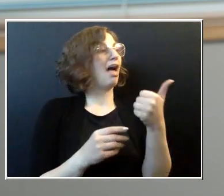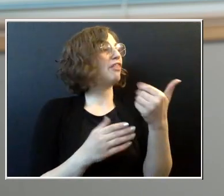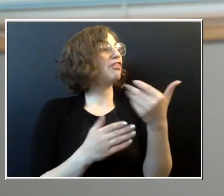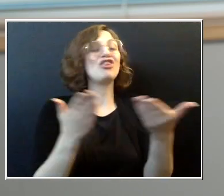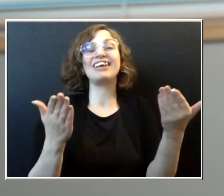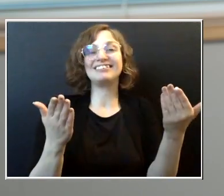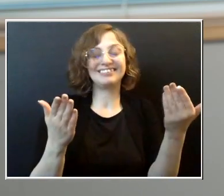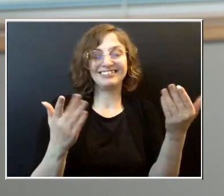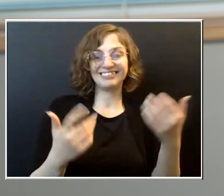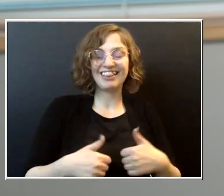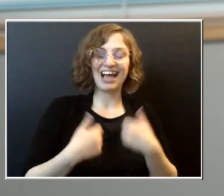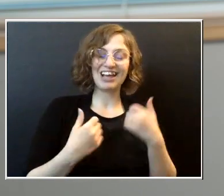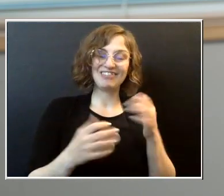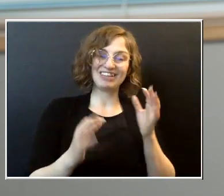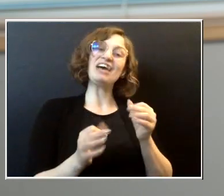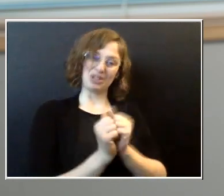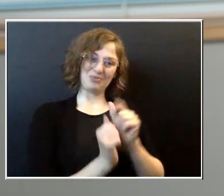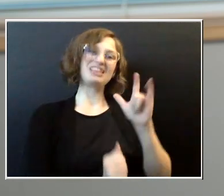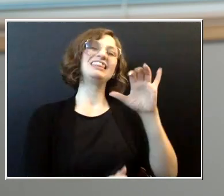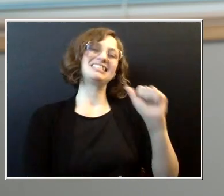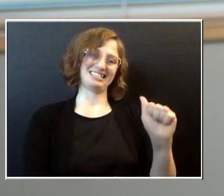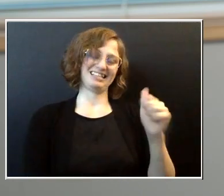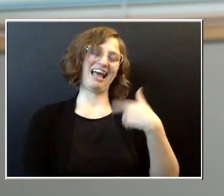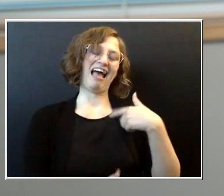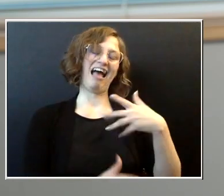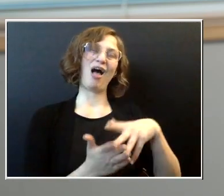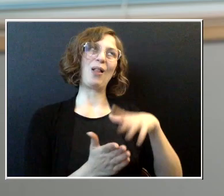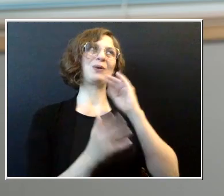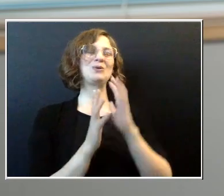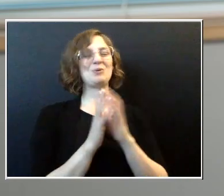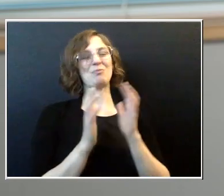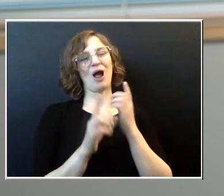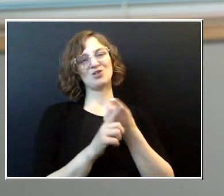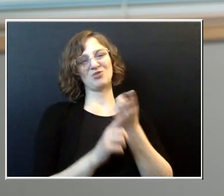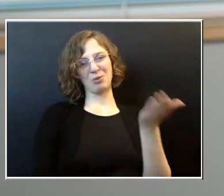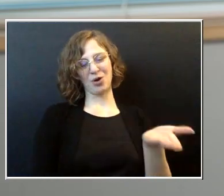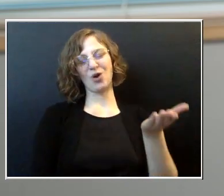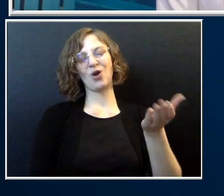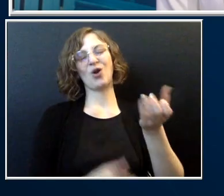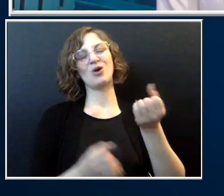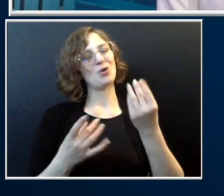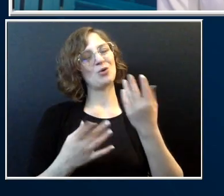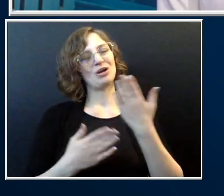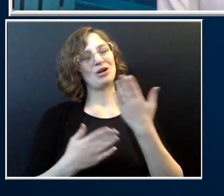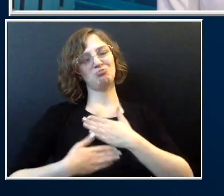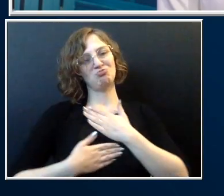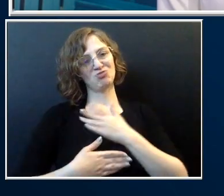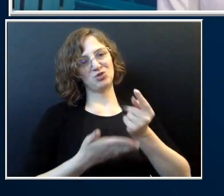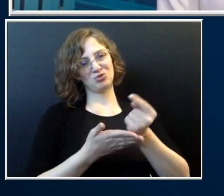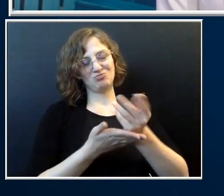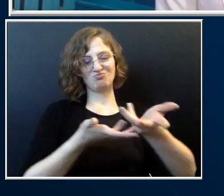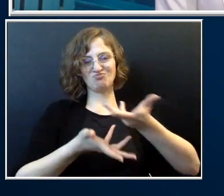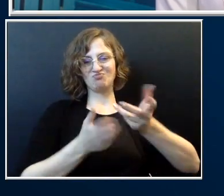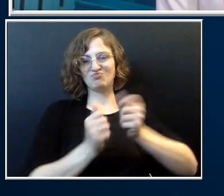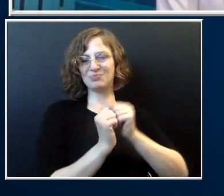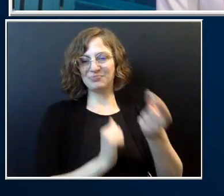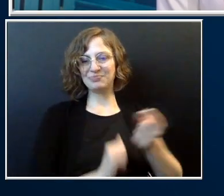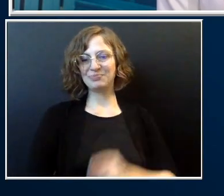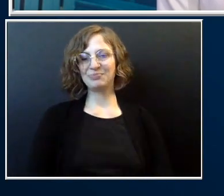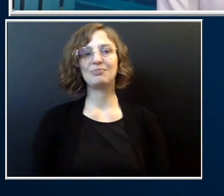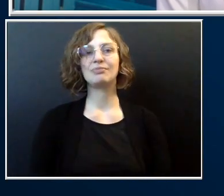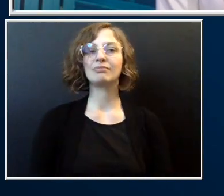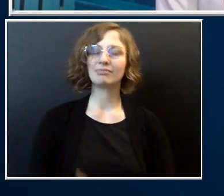with Lisa. And so it was such a pleasure to treat her and to work with her. What kind of radiation did Lisa receive?